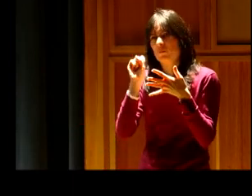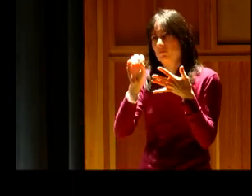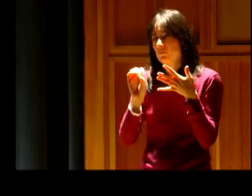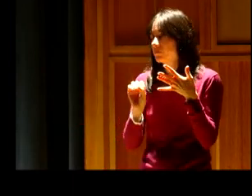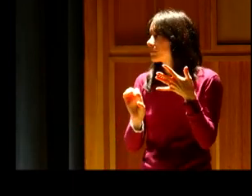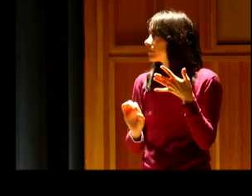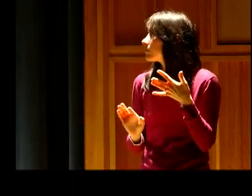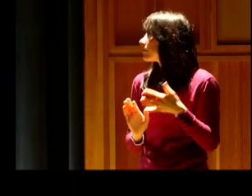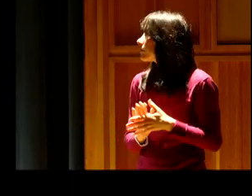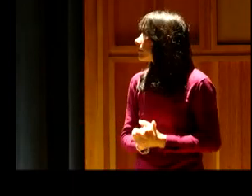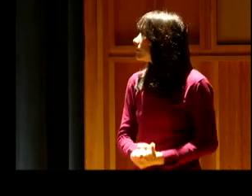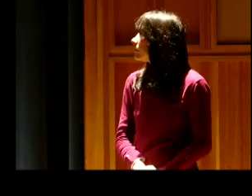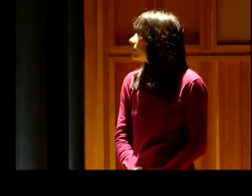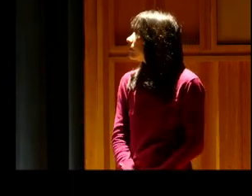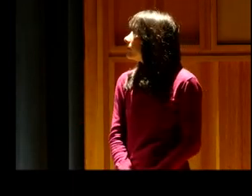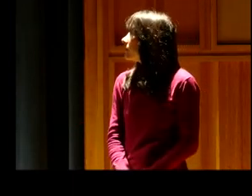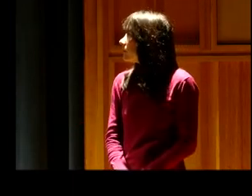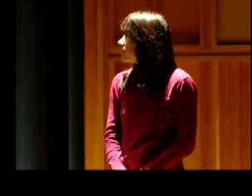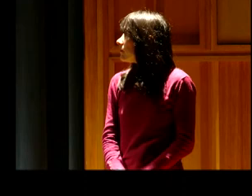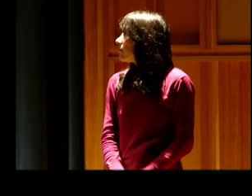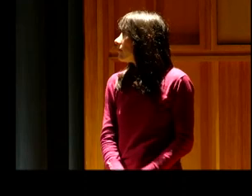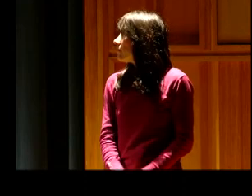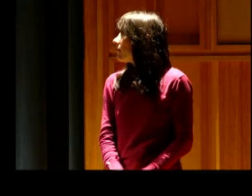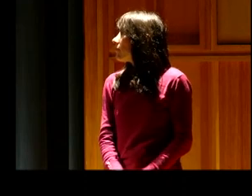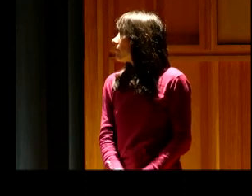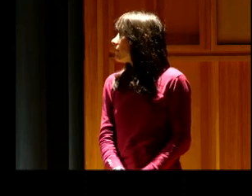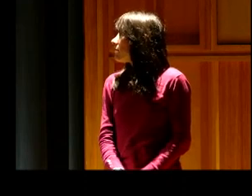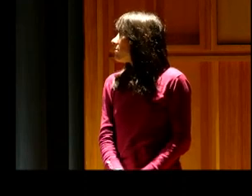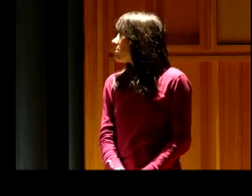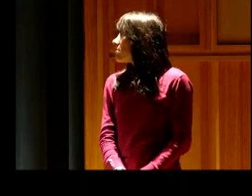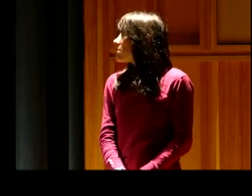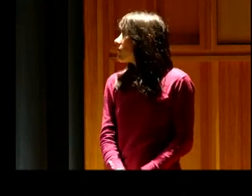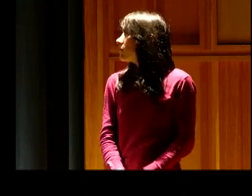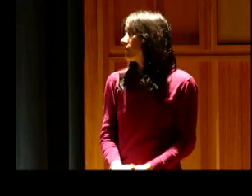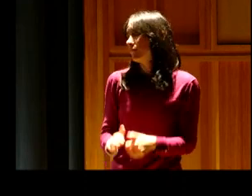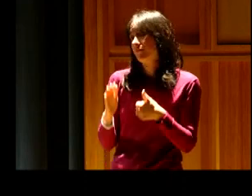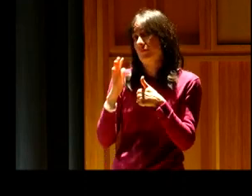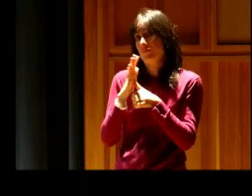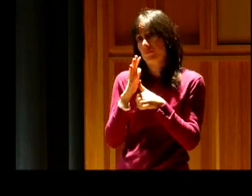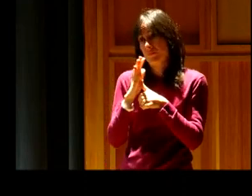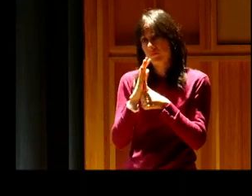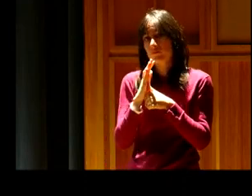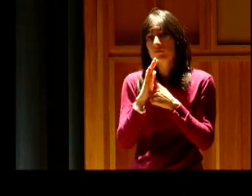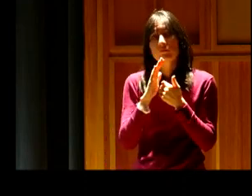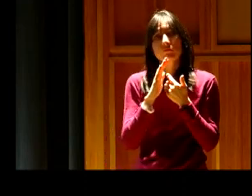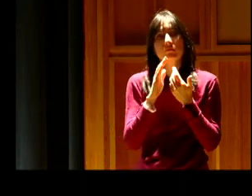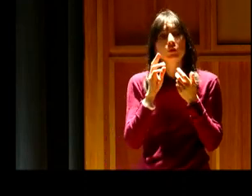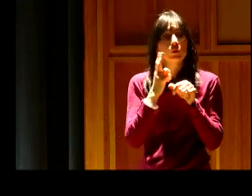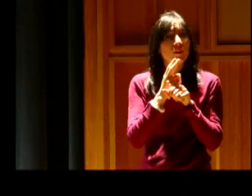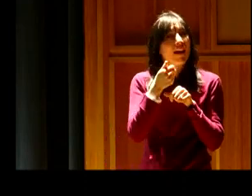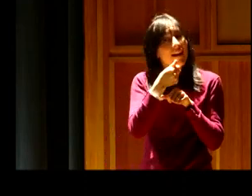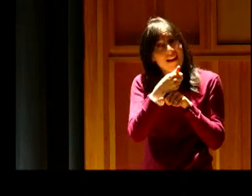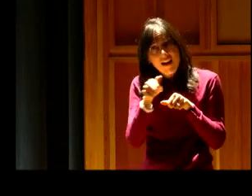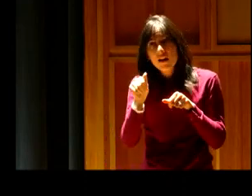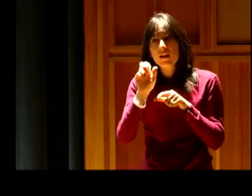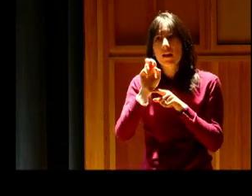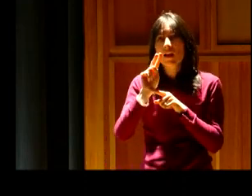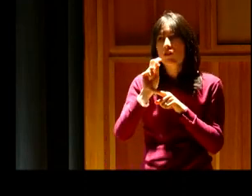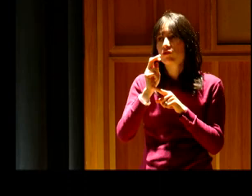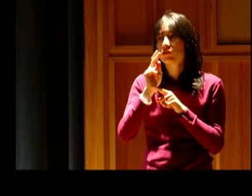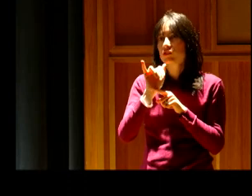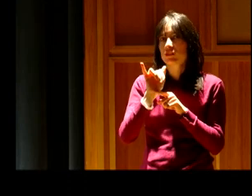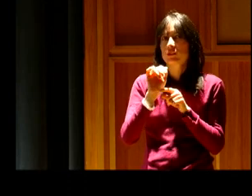first one involves using all energy as efficiently as we possibly